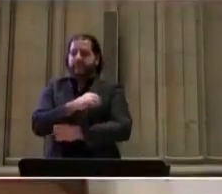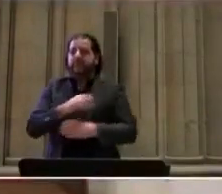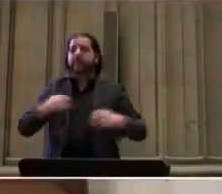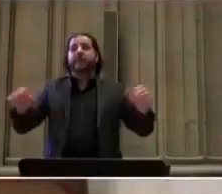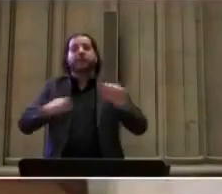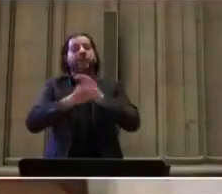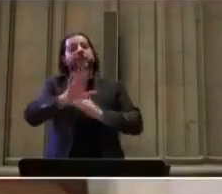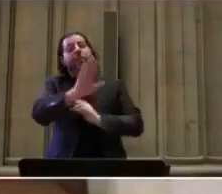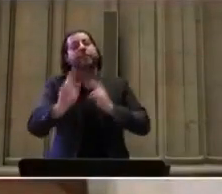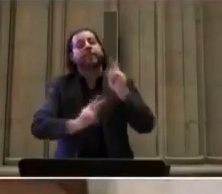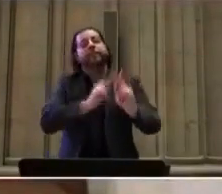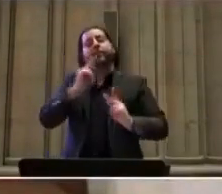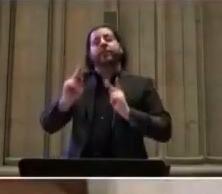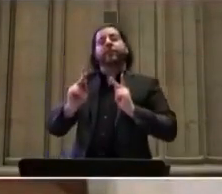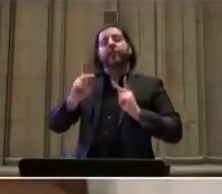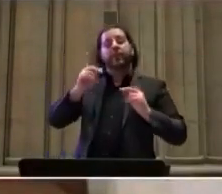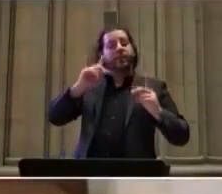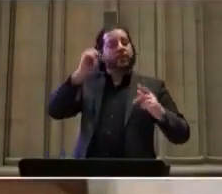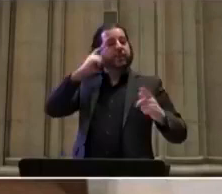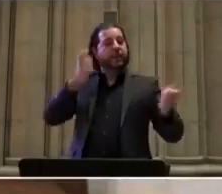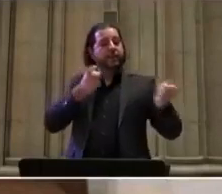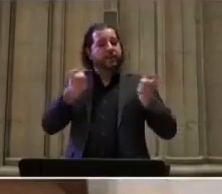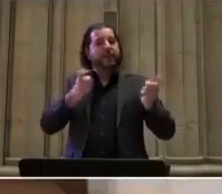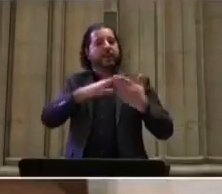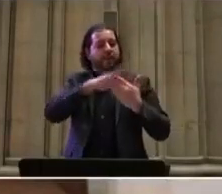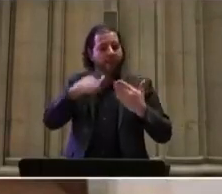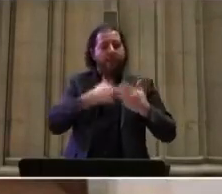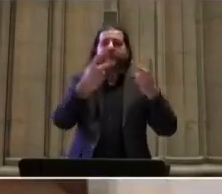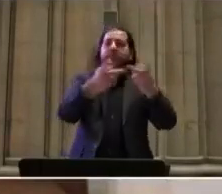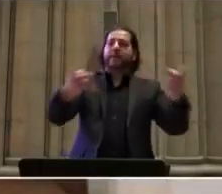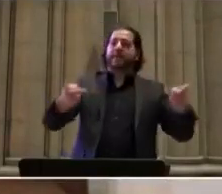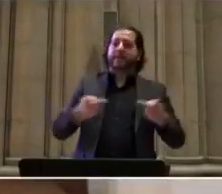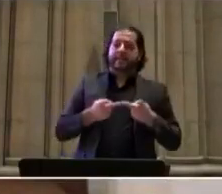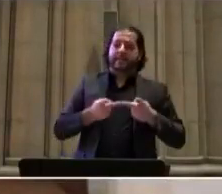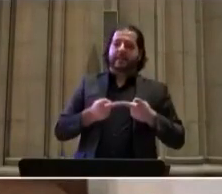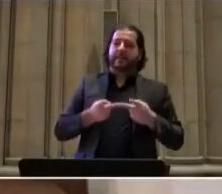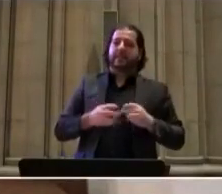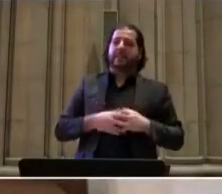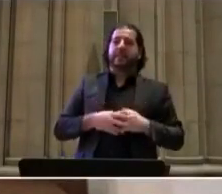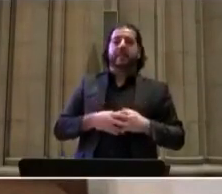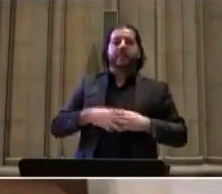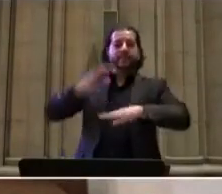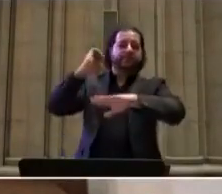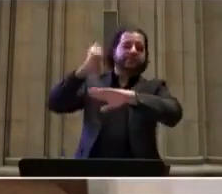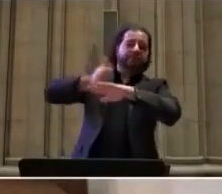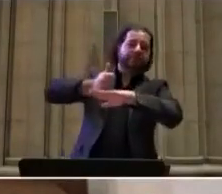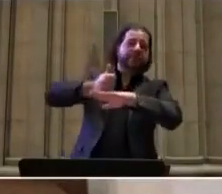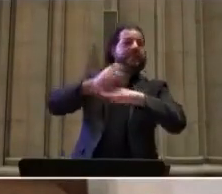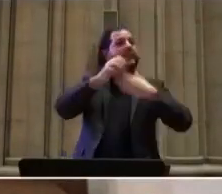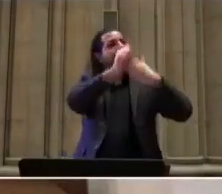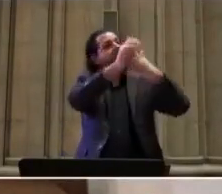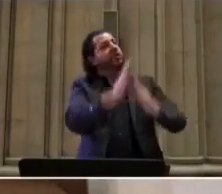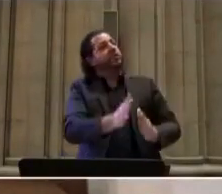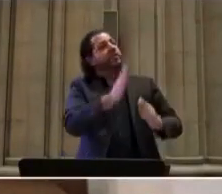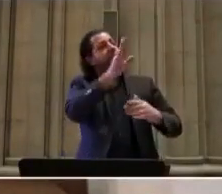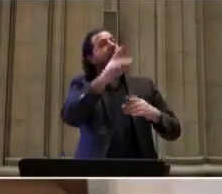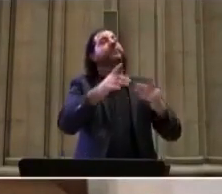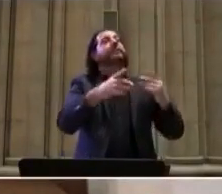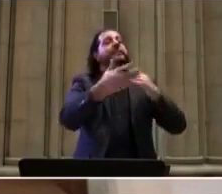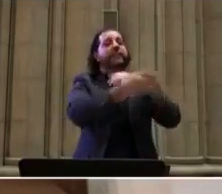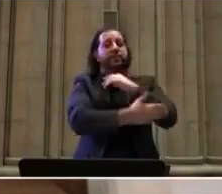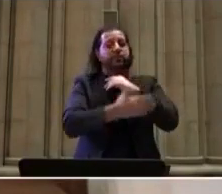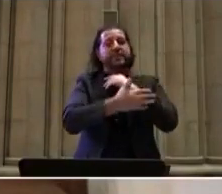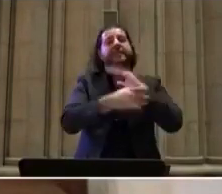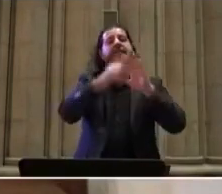Bless your people who govern in every place. Instill in the leaders of states and